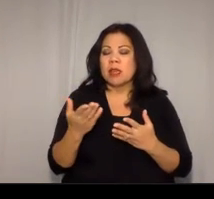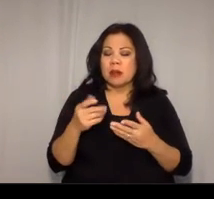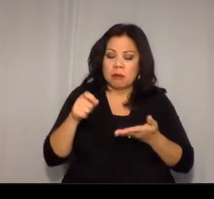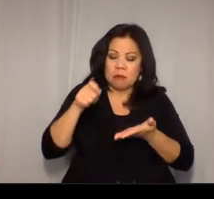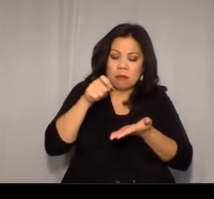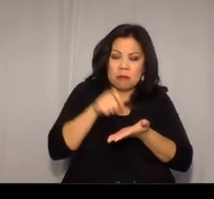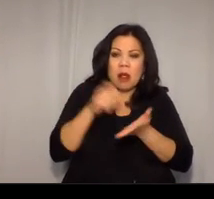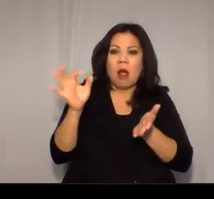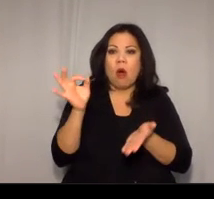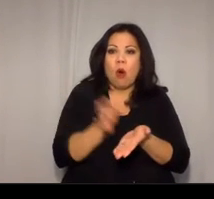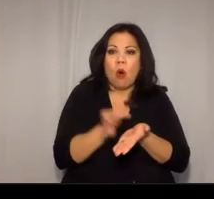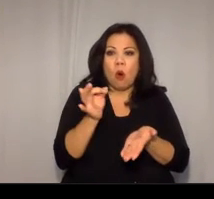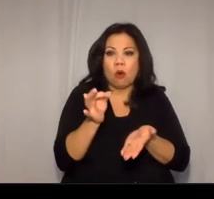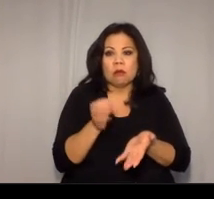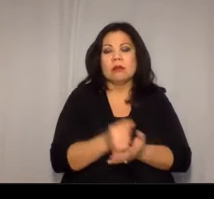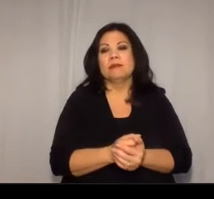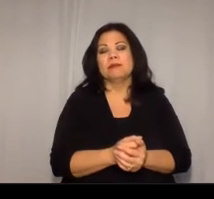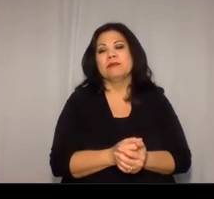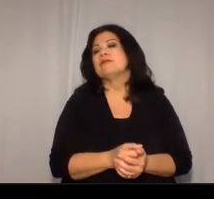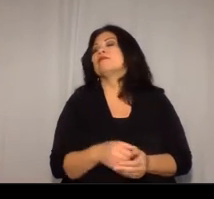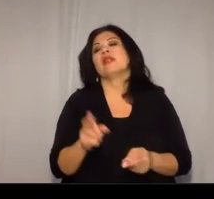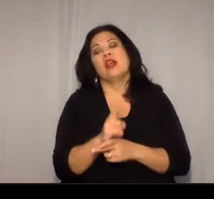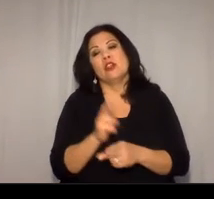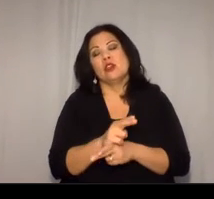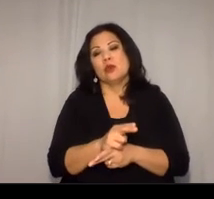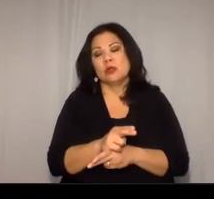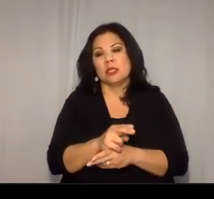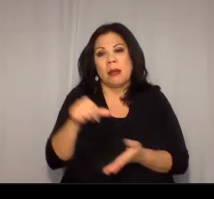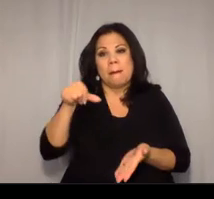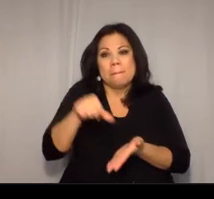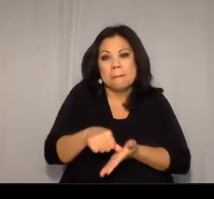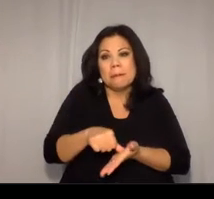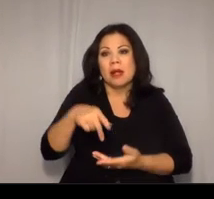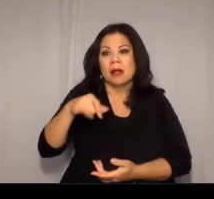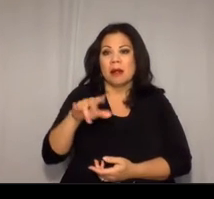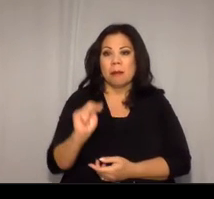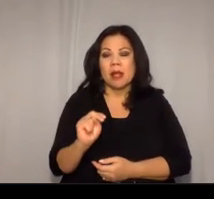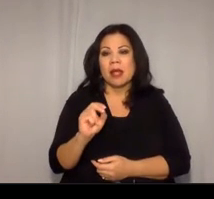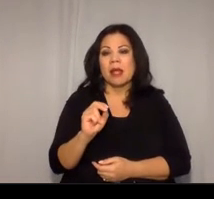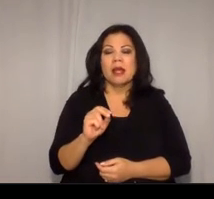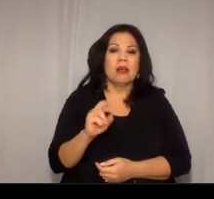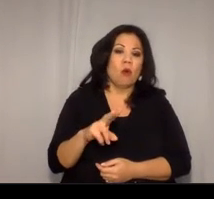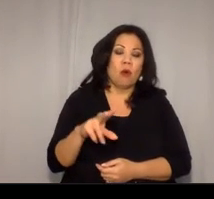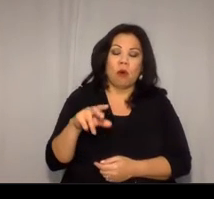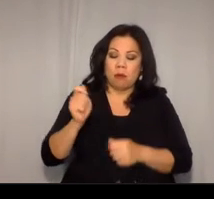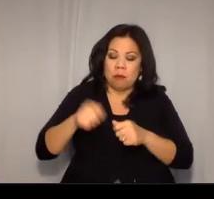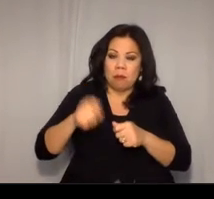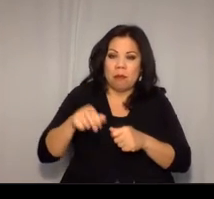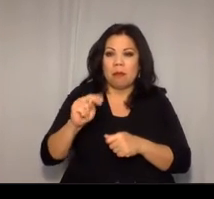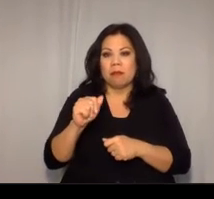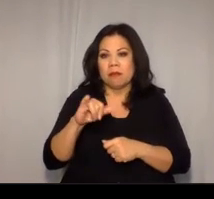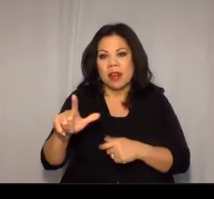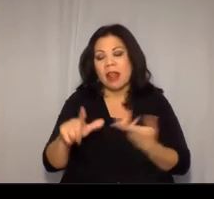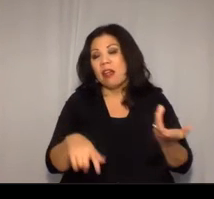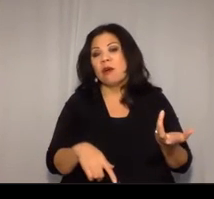nail, but Mom and Dad, you could use a push pin if you'd rather that your child doesn't use a nail, or you could punch the holes yourself. And